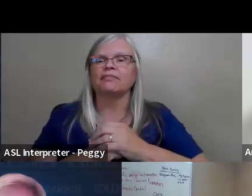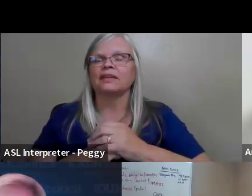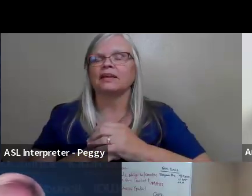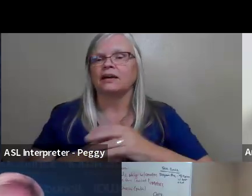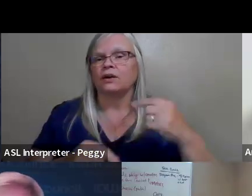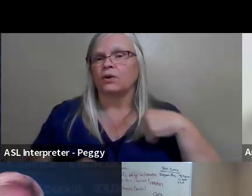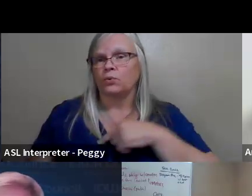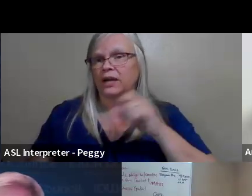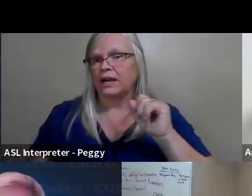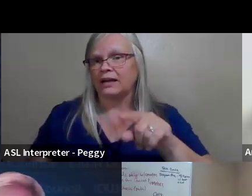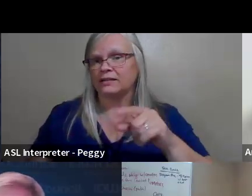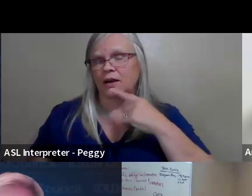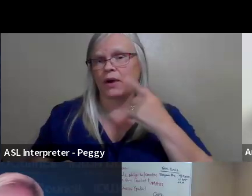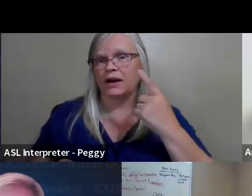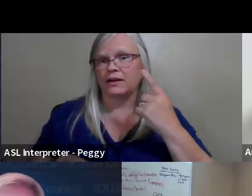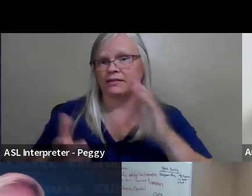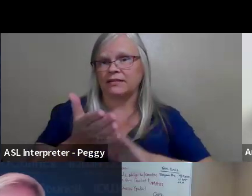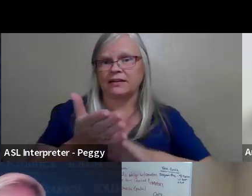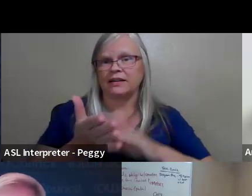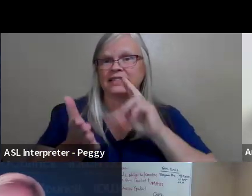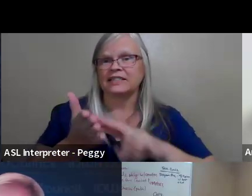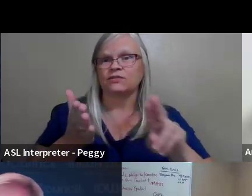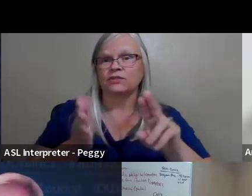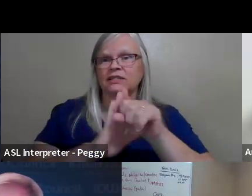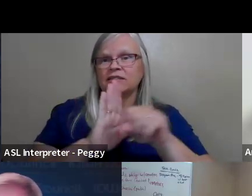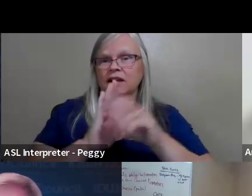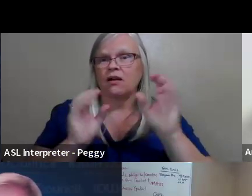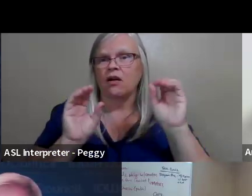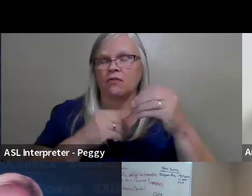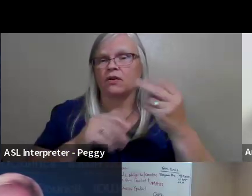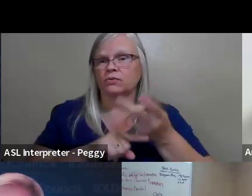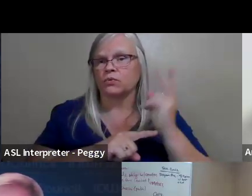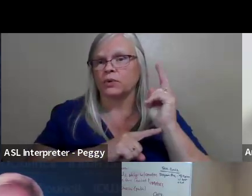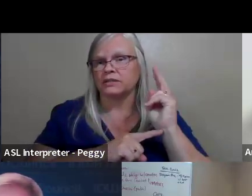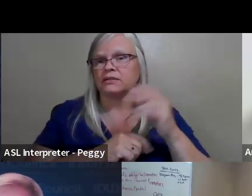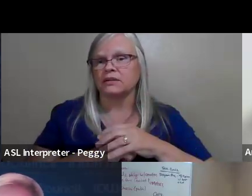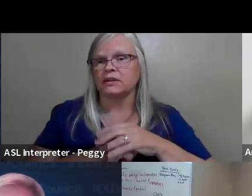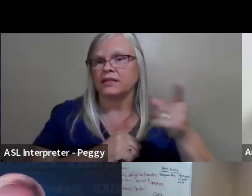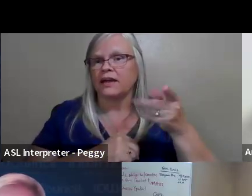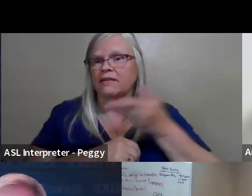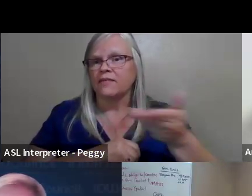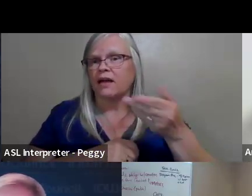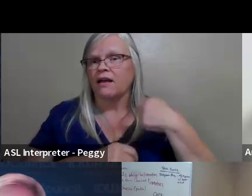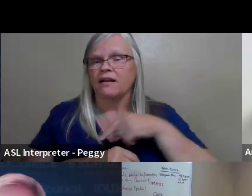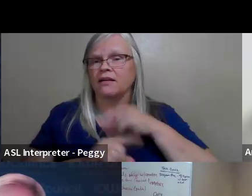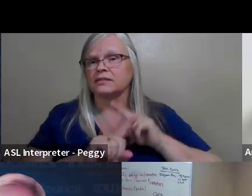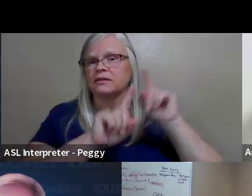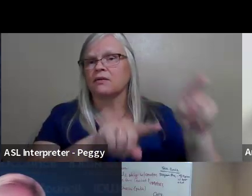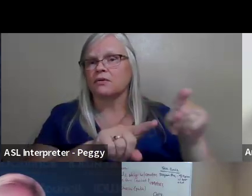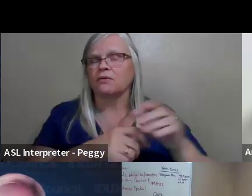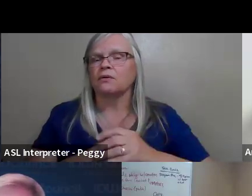had asked, and I want to get a shout out here to the Secretary of State's office, because a couple weeks ago, they invited us to be at